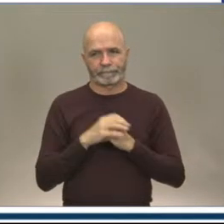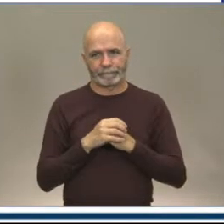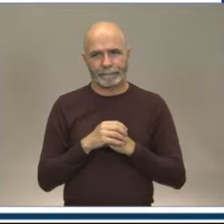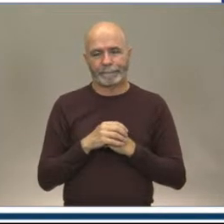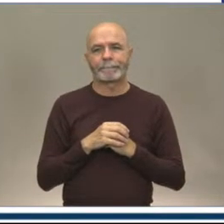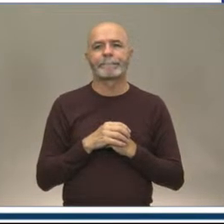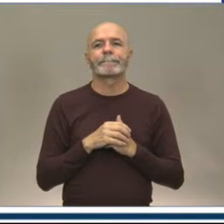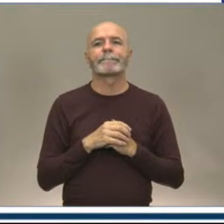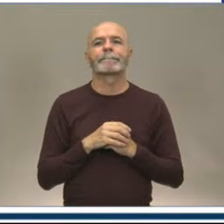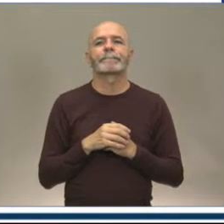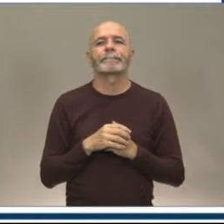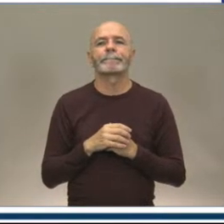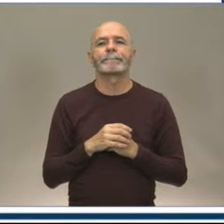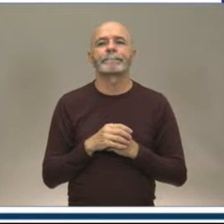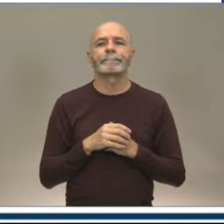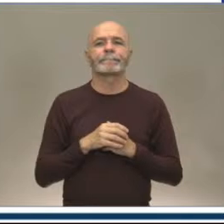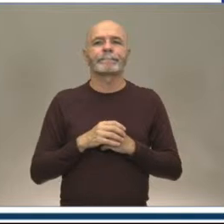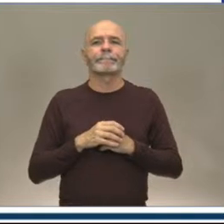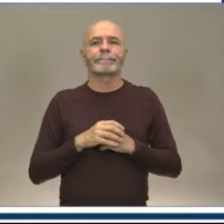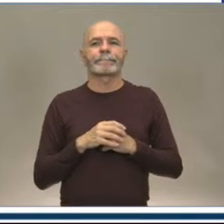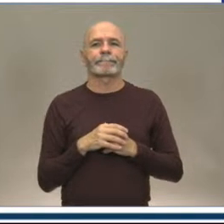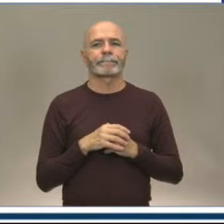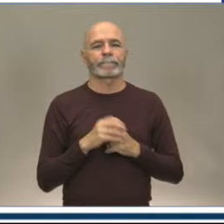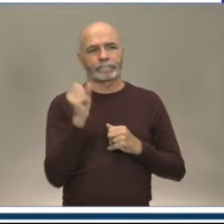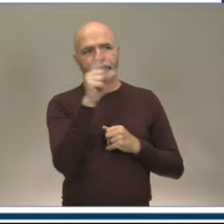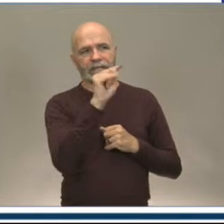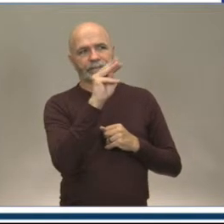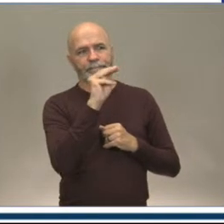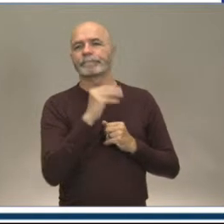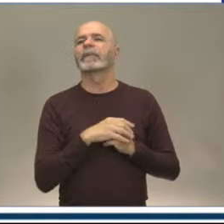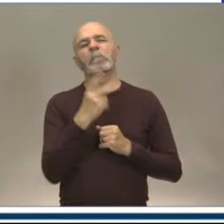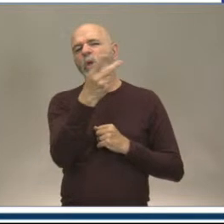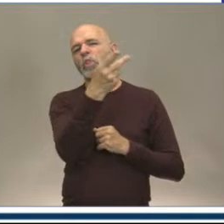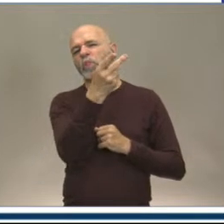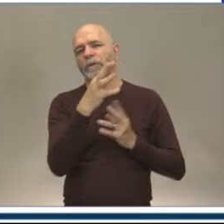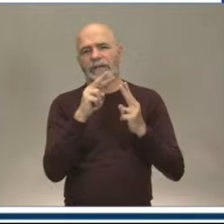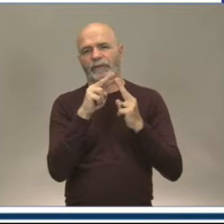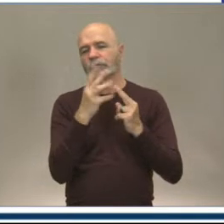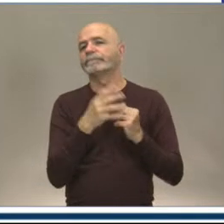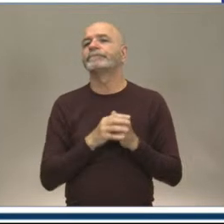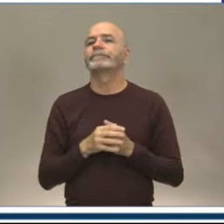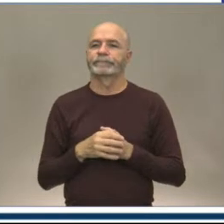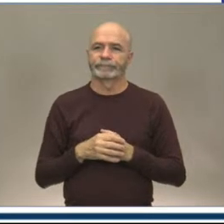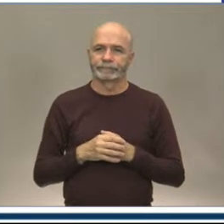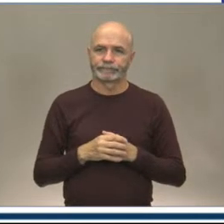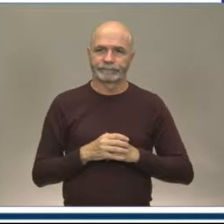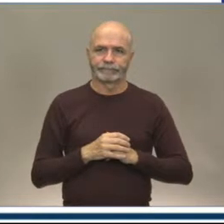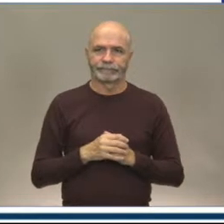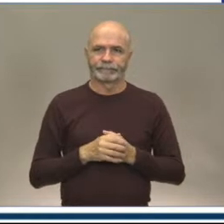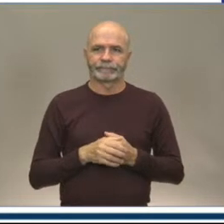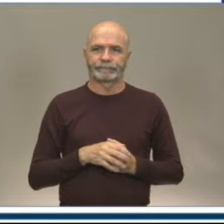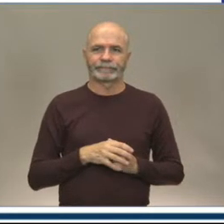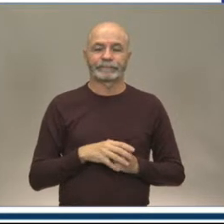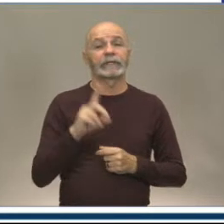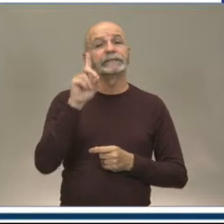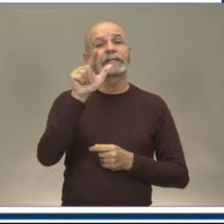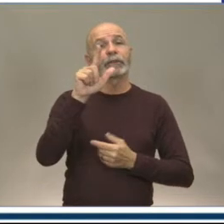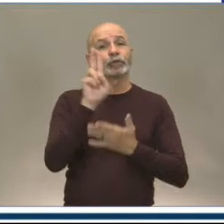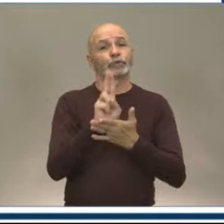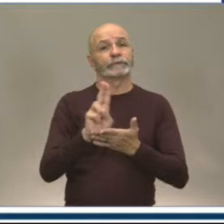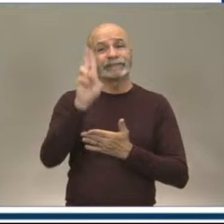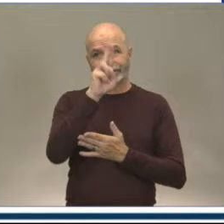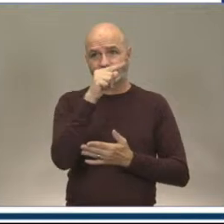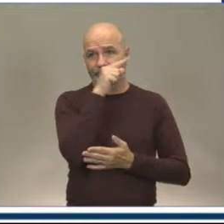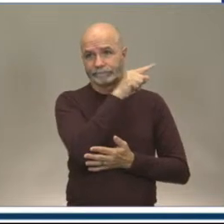Hi, this question is for Premier Houston and Dr. Strang. It's being reported that Dalhousie University is not enforcing